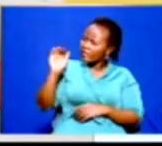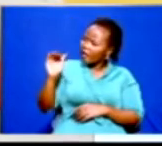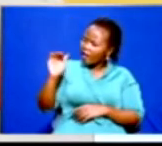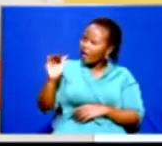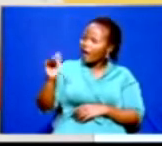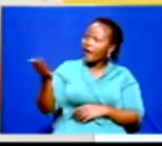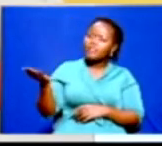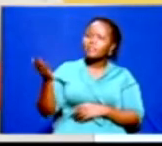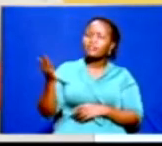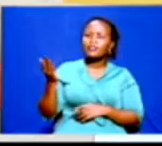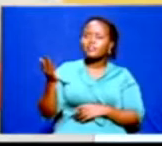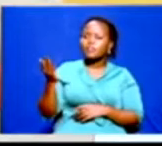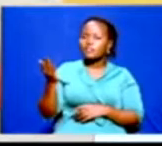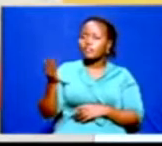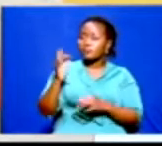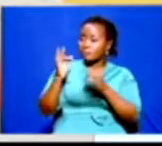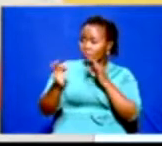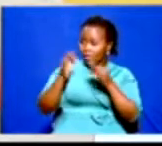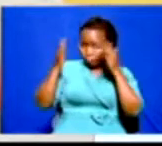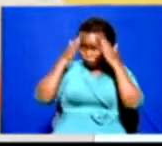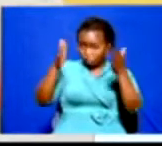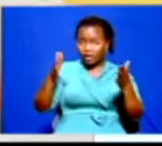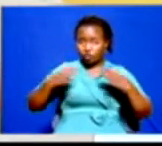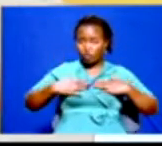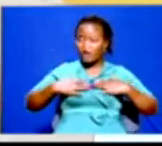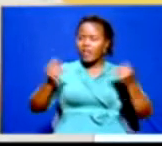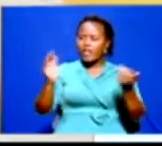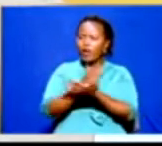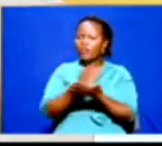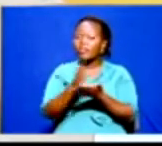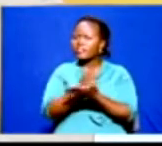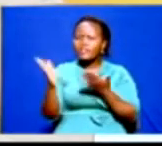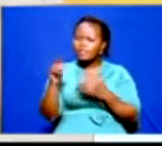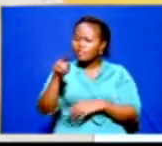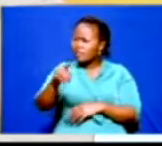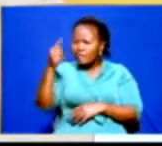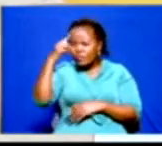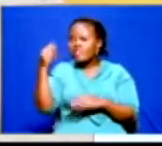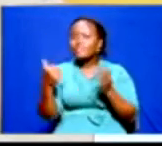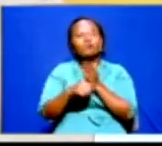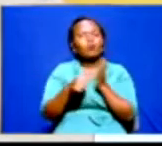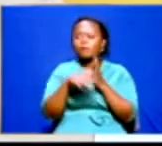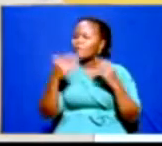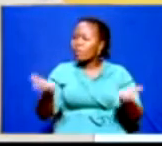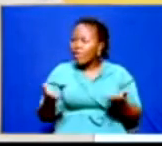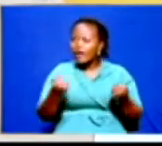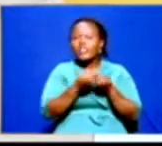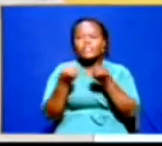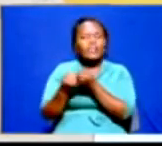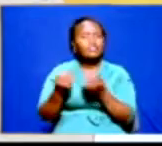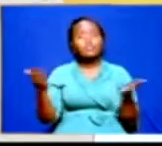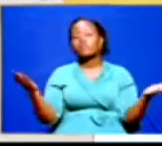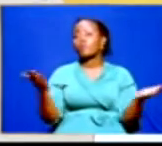up this conversation, if you look at the health sector, what do you think are some of the issues, the challenges that are there? And as somebody in charge of